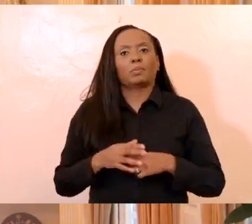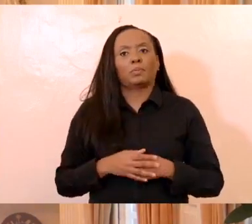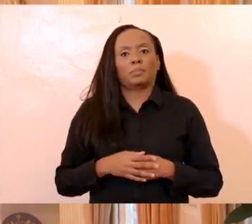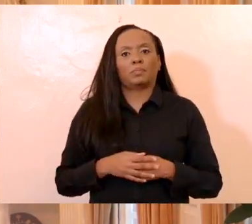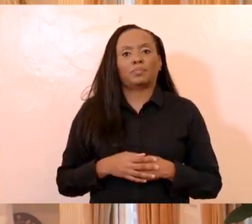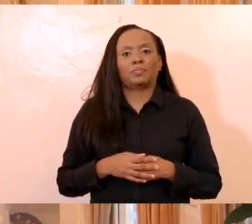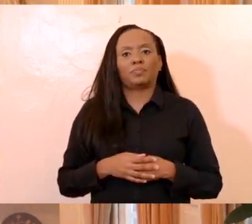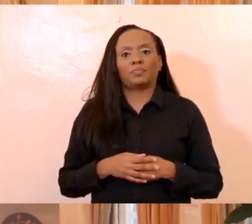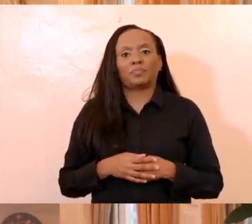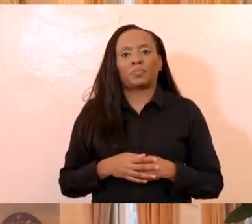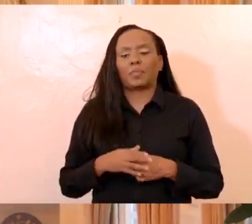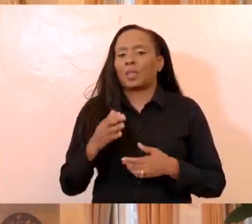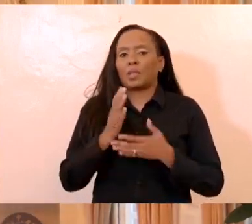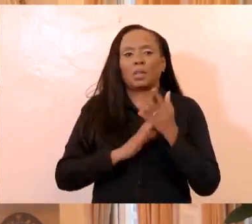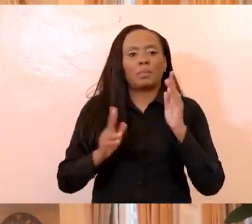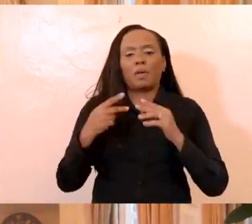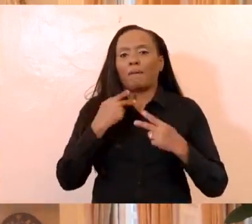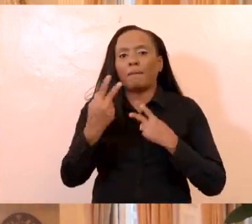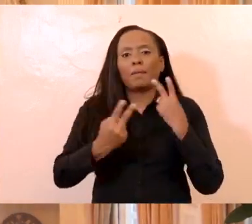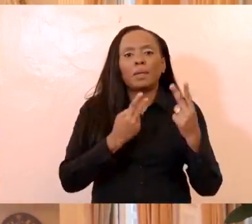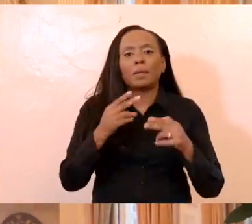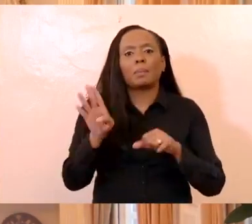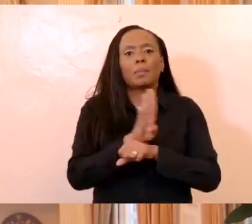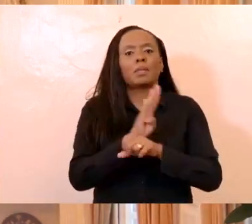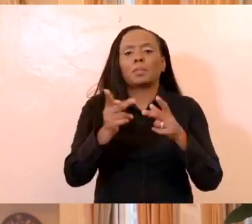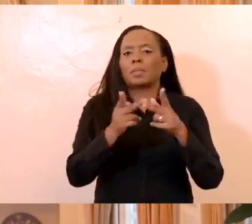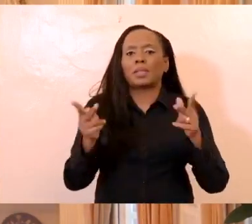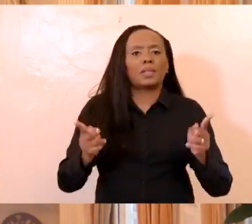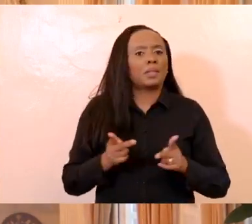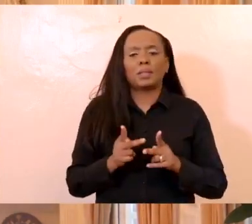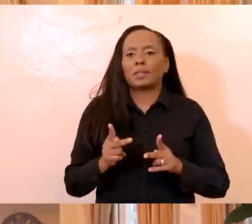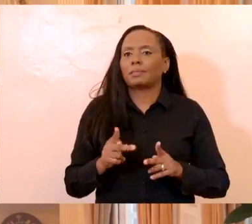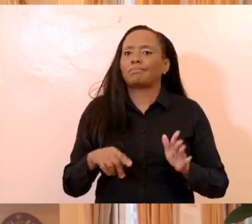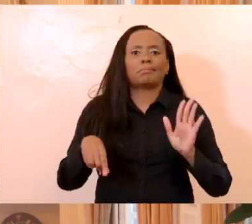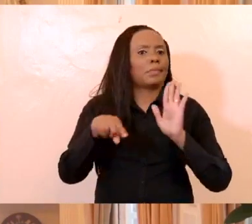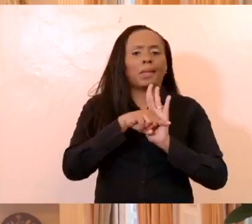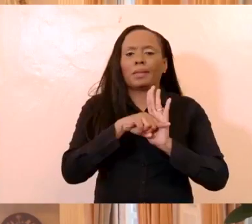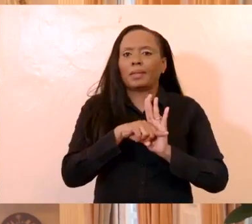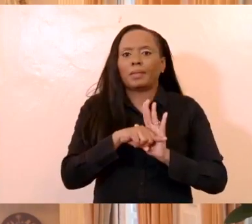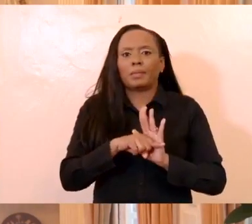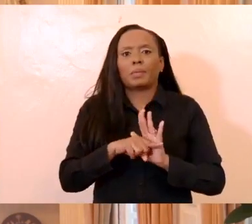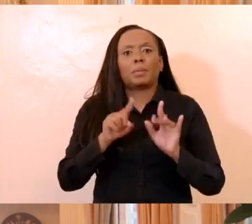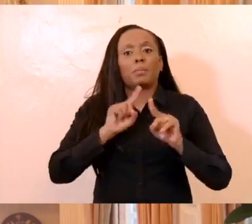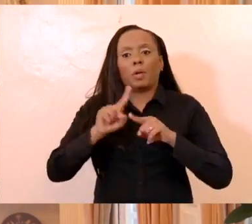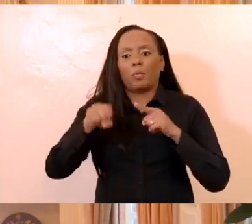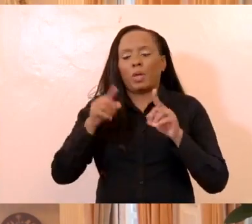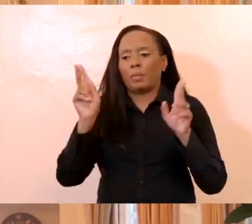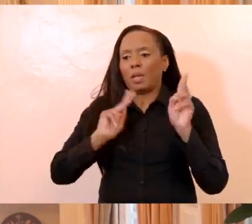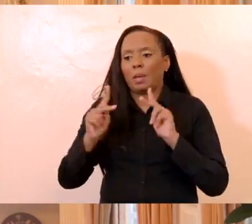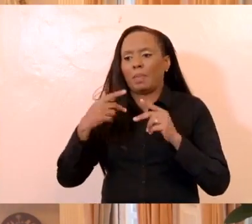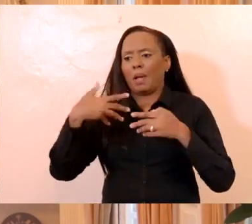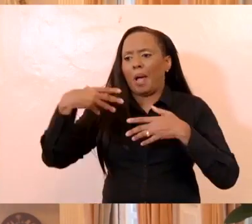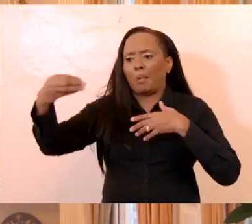visited various business places and so on. So that, to some extent, is indeed a good sign.